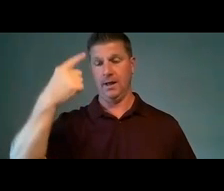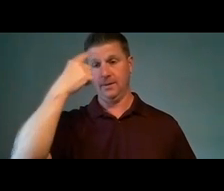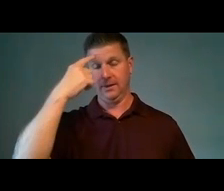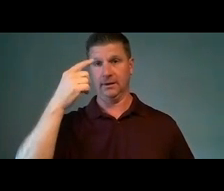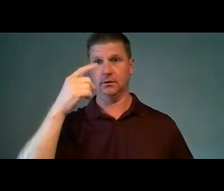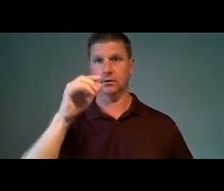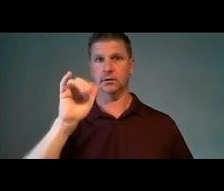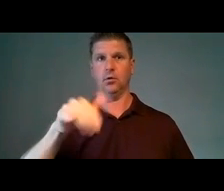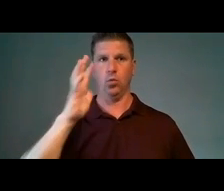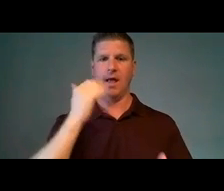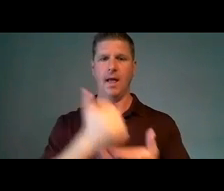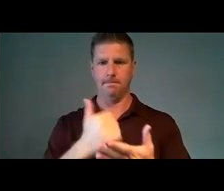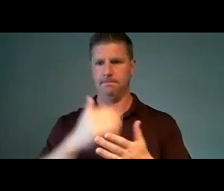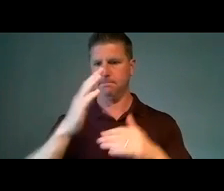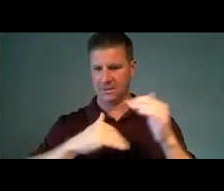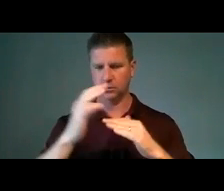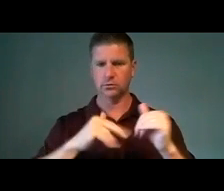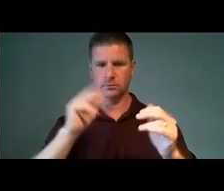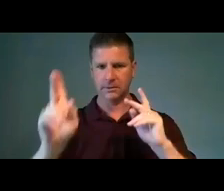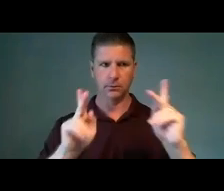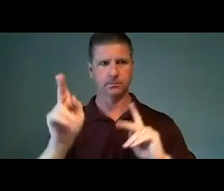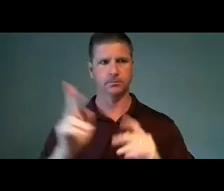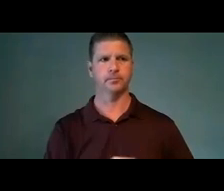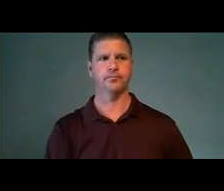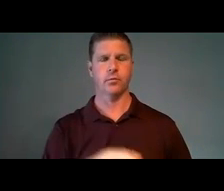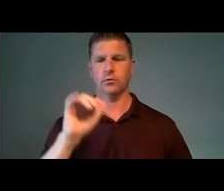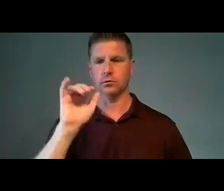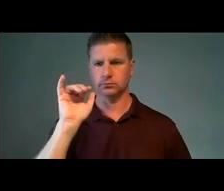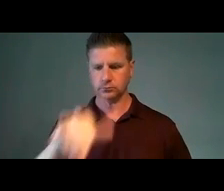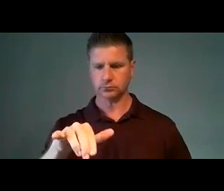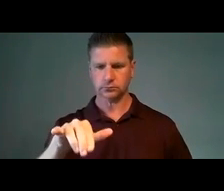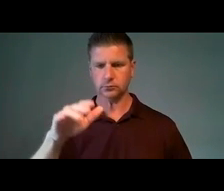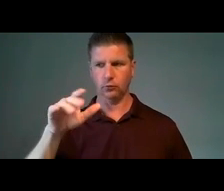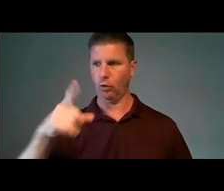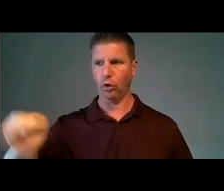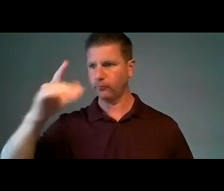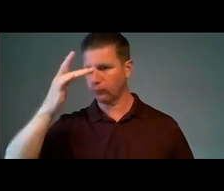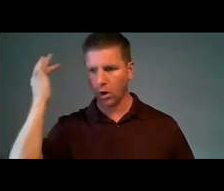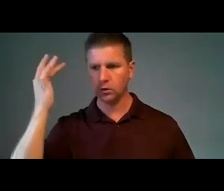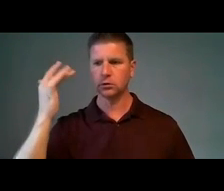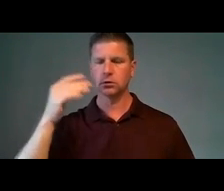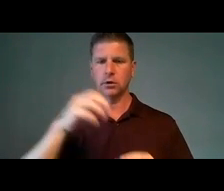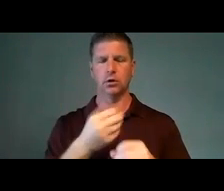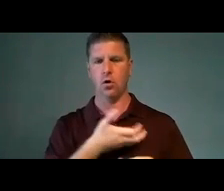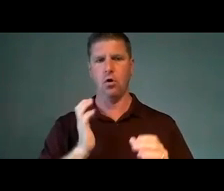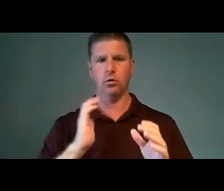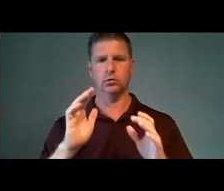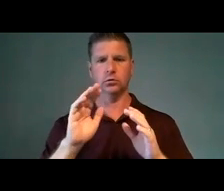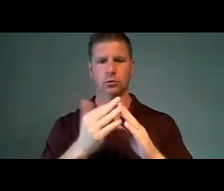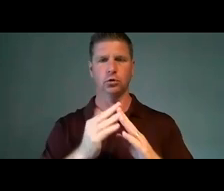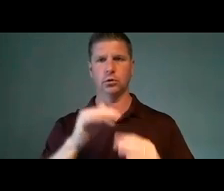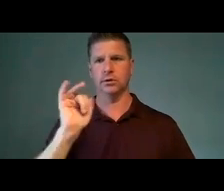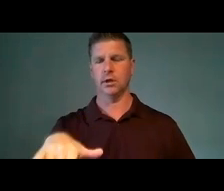help build the people that has been forgotten about out in our community. So that's